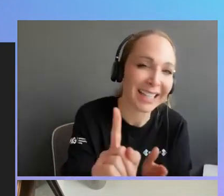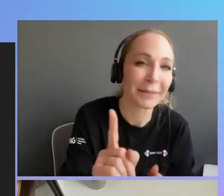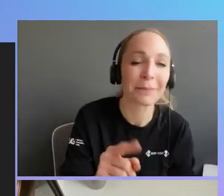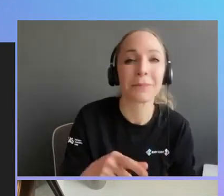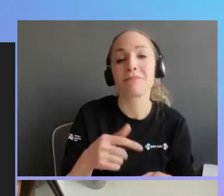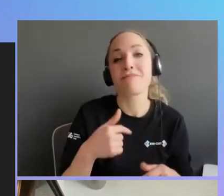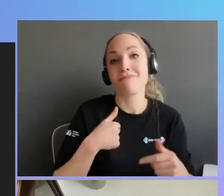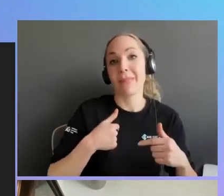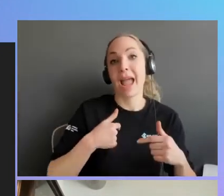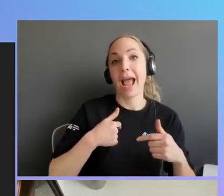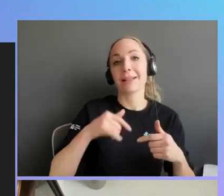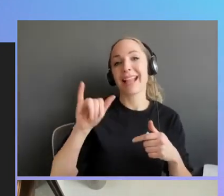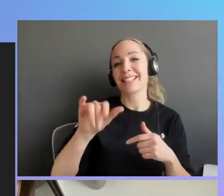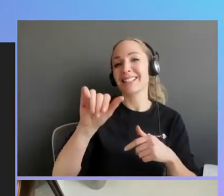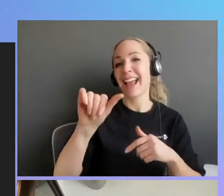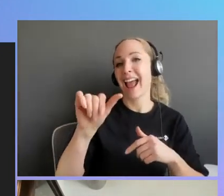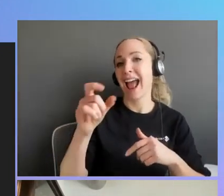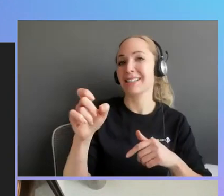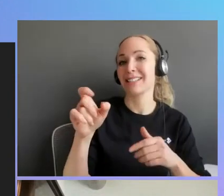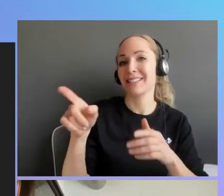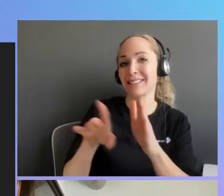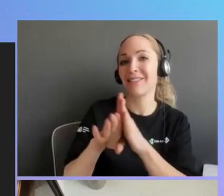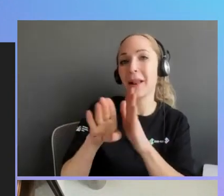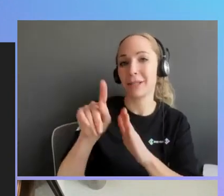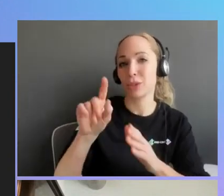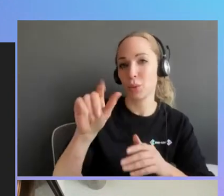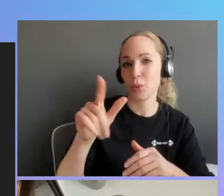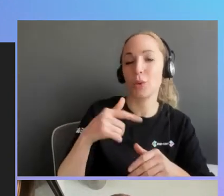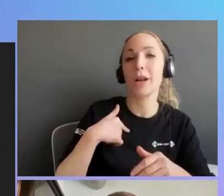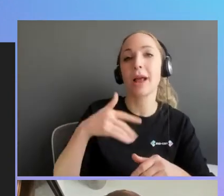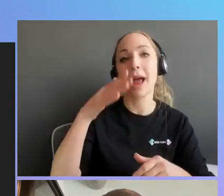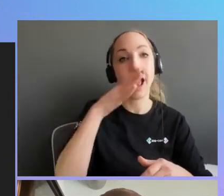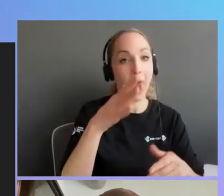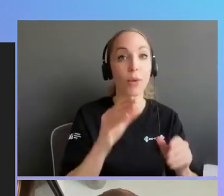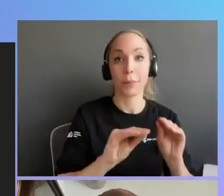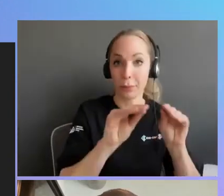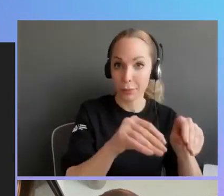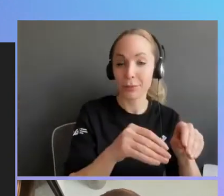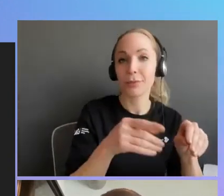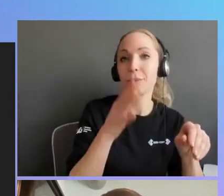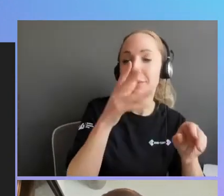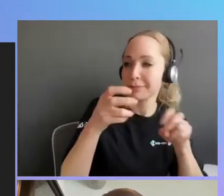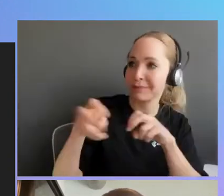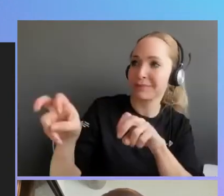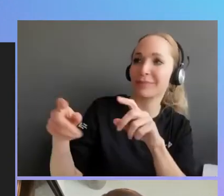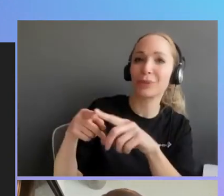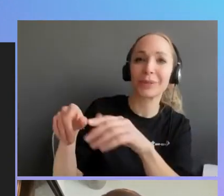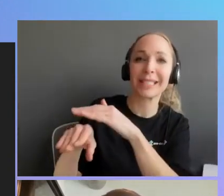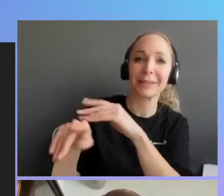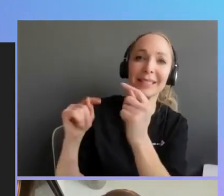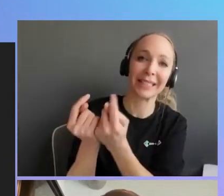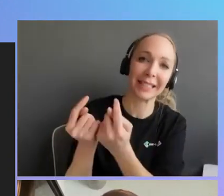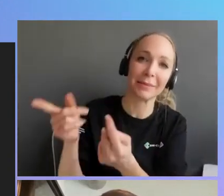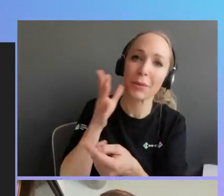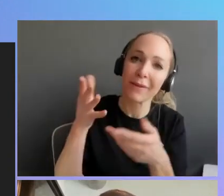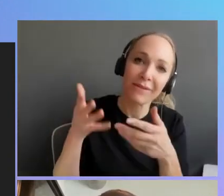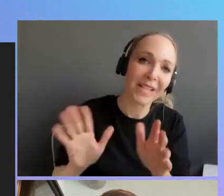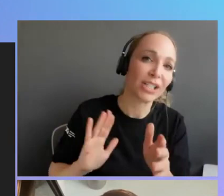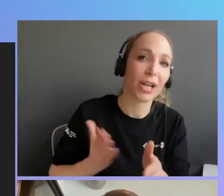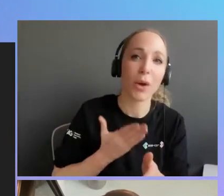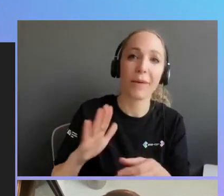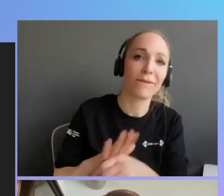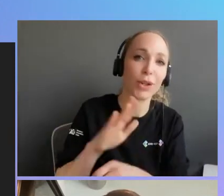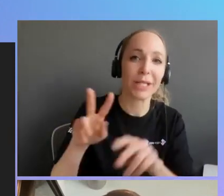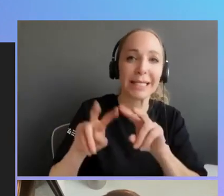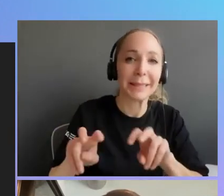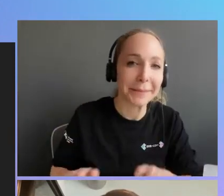developer to my central accessibility team, who's actually going to completely complete our full assessment. So I'm going to